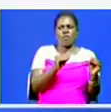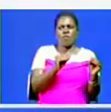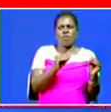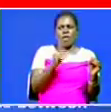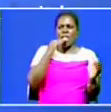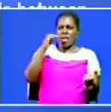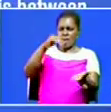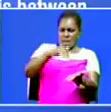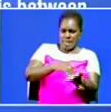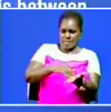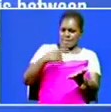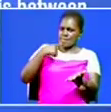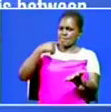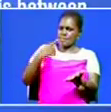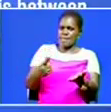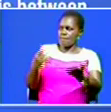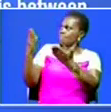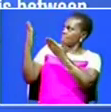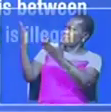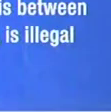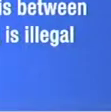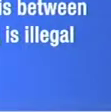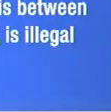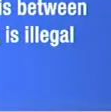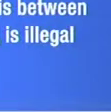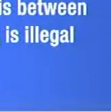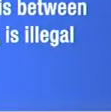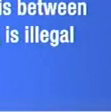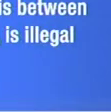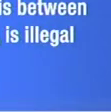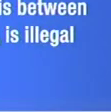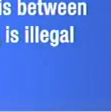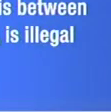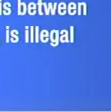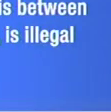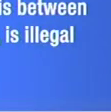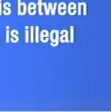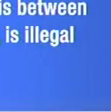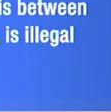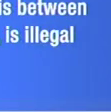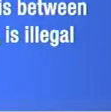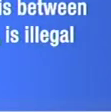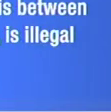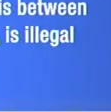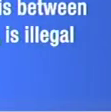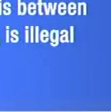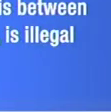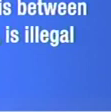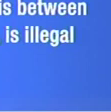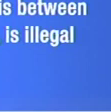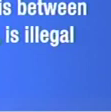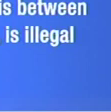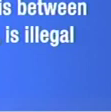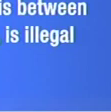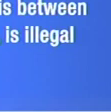The letter reads, quote unquote, "The purpose of this letter, therefore, is to notify you that the purported settlement at Mutito, that